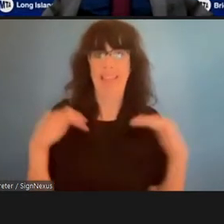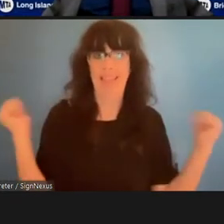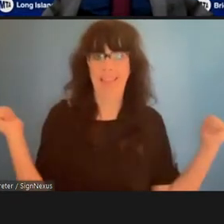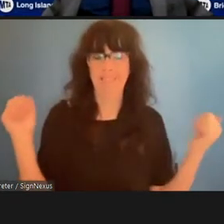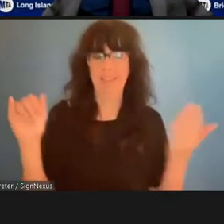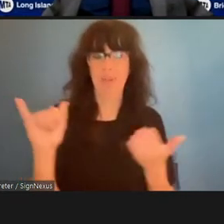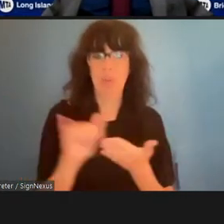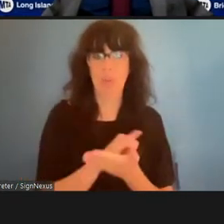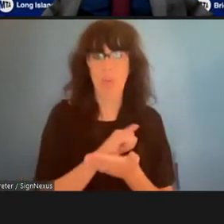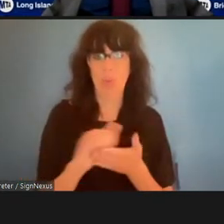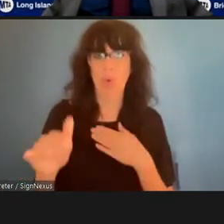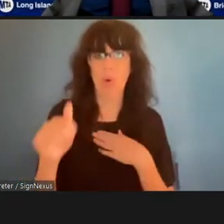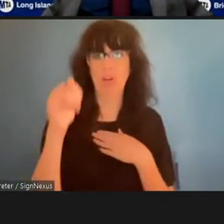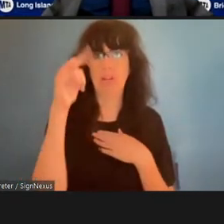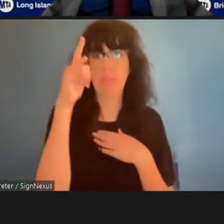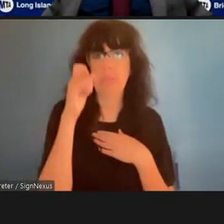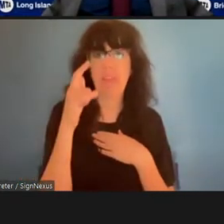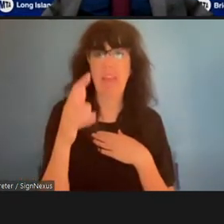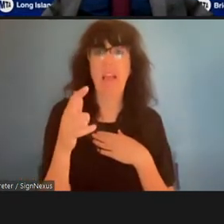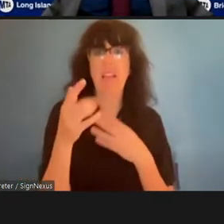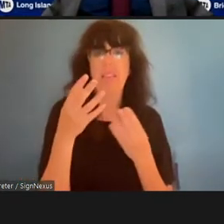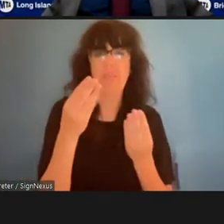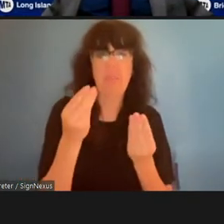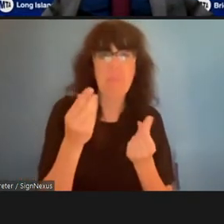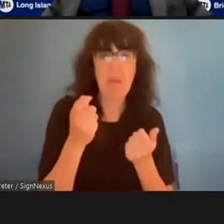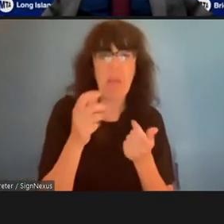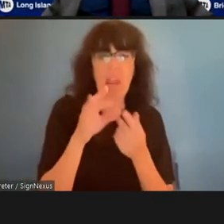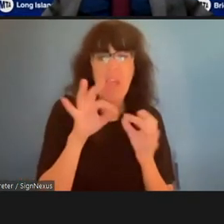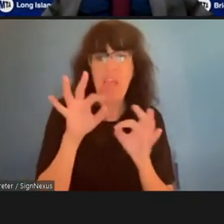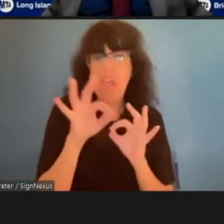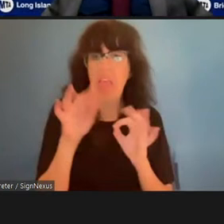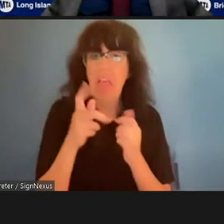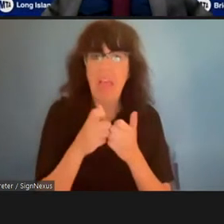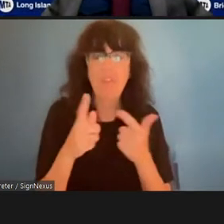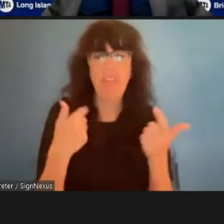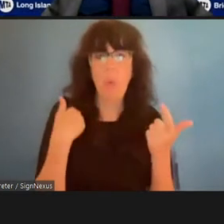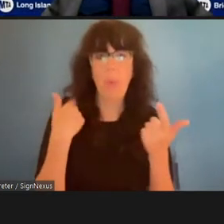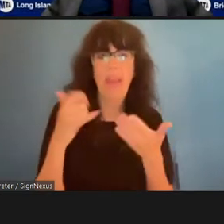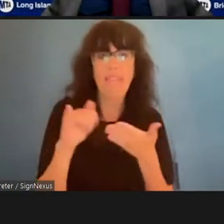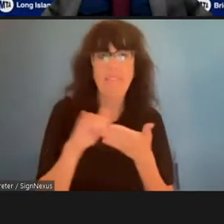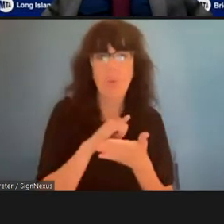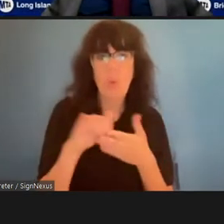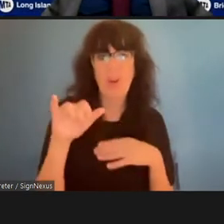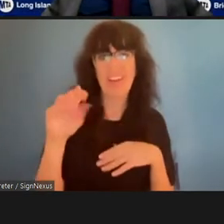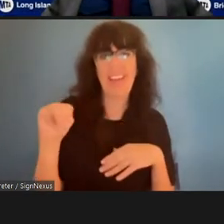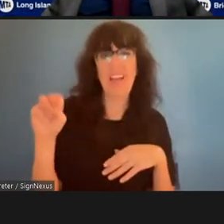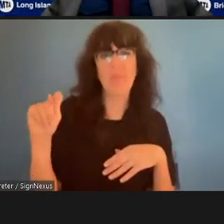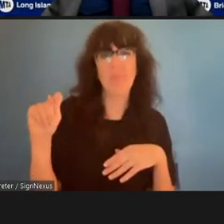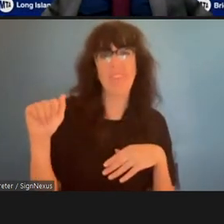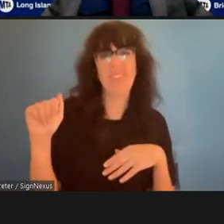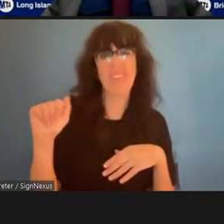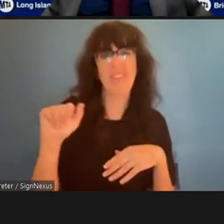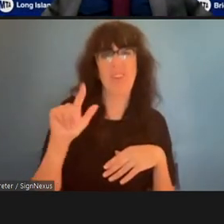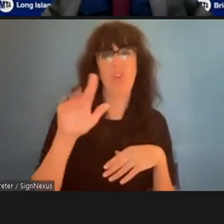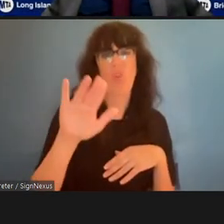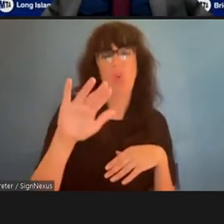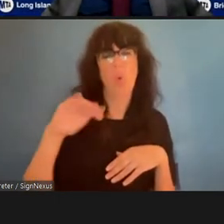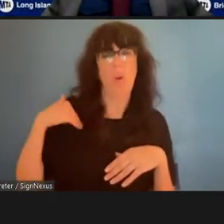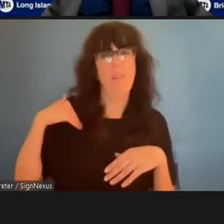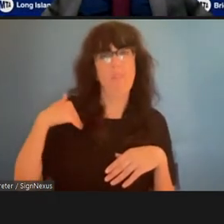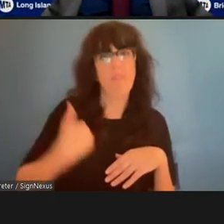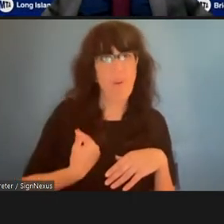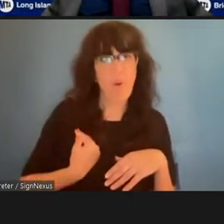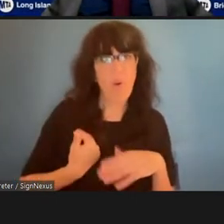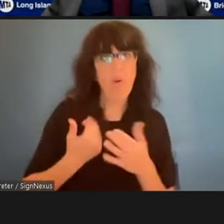due to the nickel and diming of everything that we have in new york mta you're at fault for